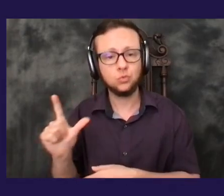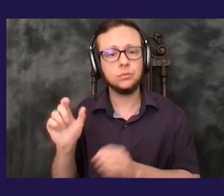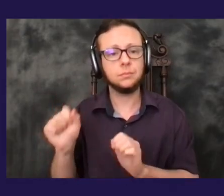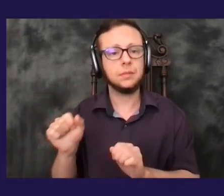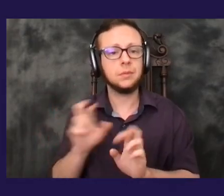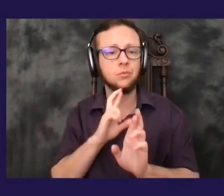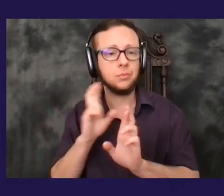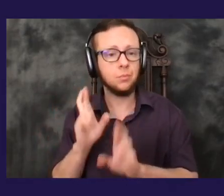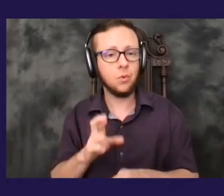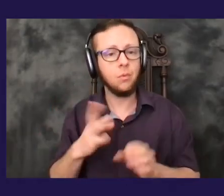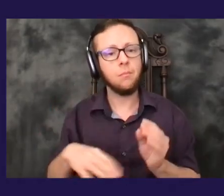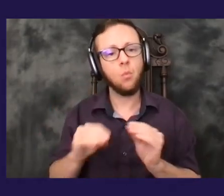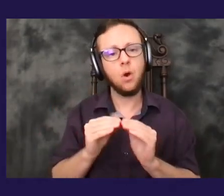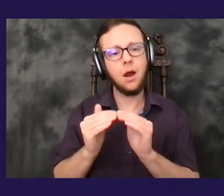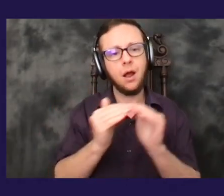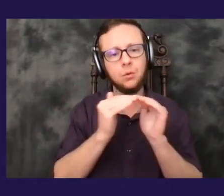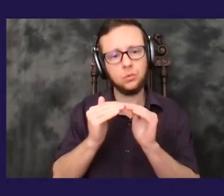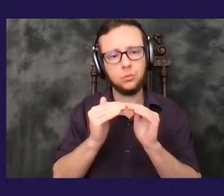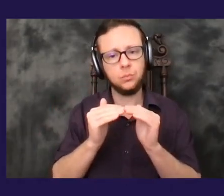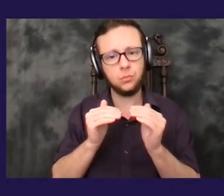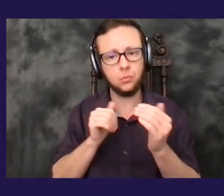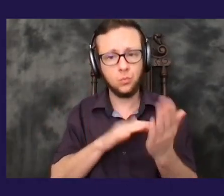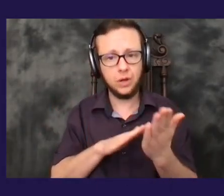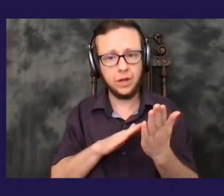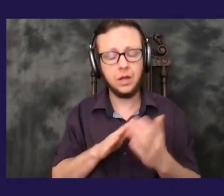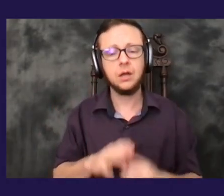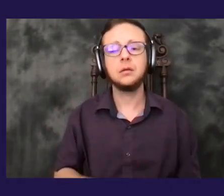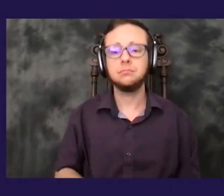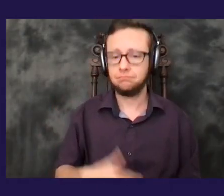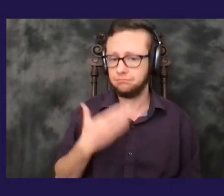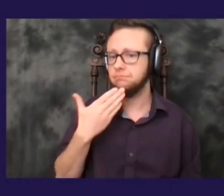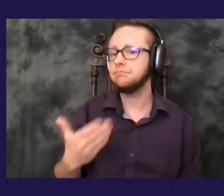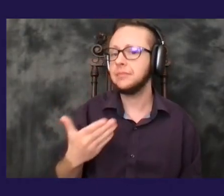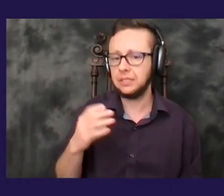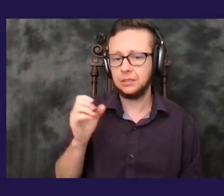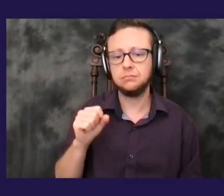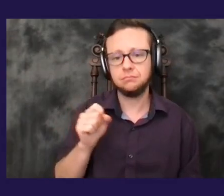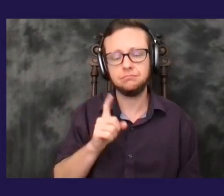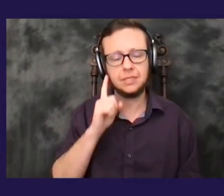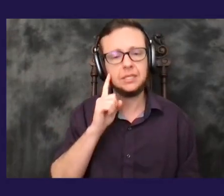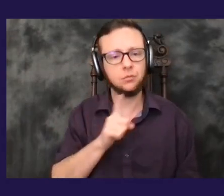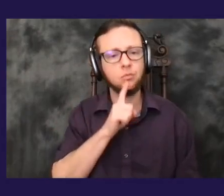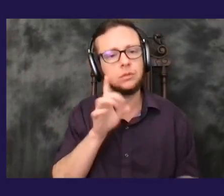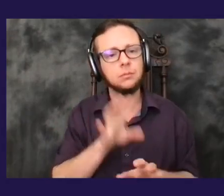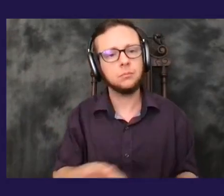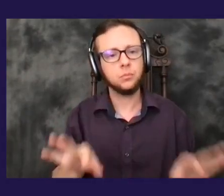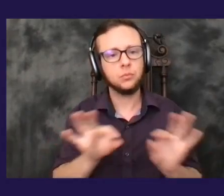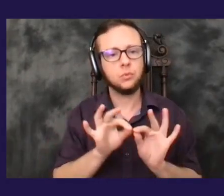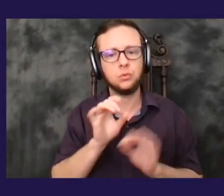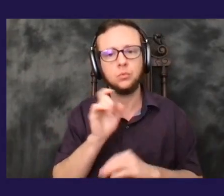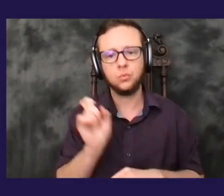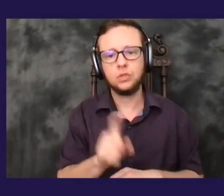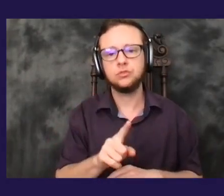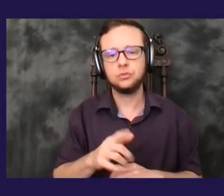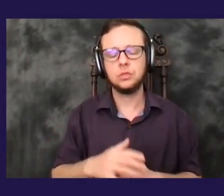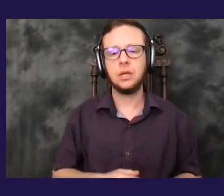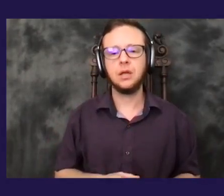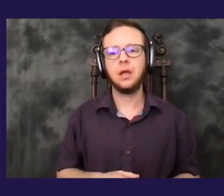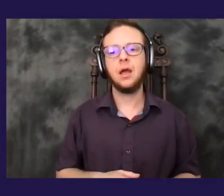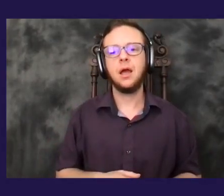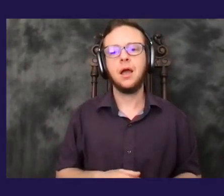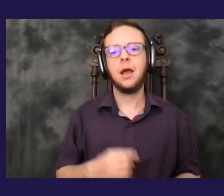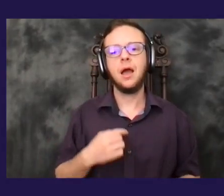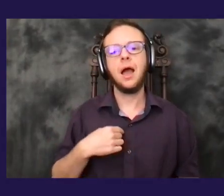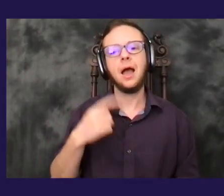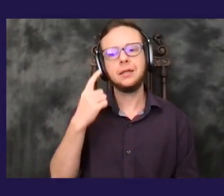more equitable manner? Yeah, thank you, Dr. Savoia. I think that's a really important question. I think there's been a